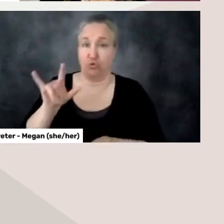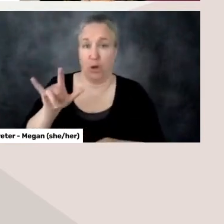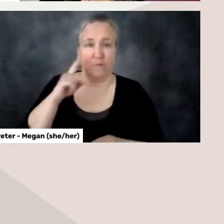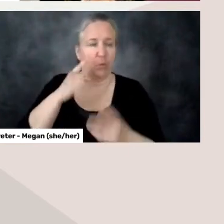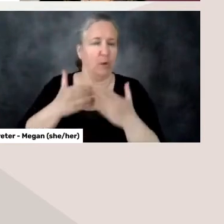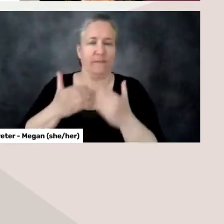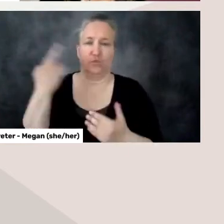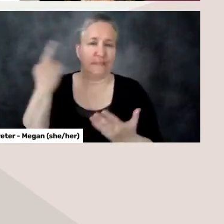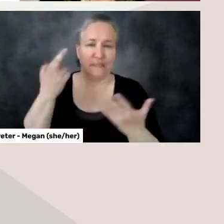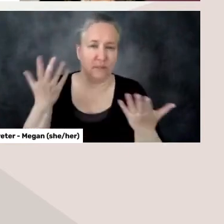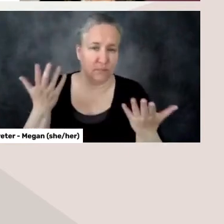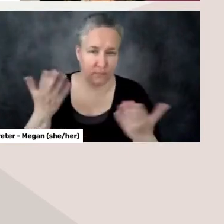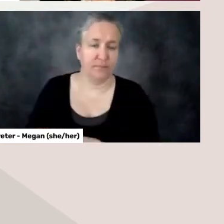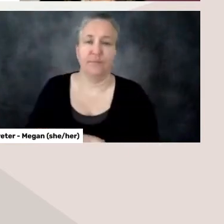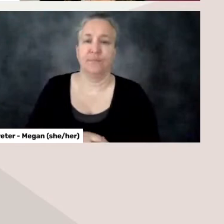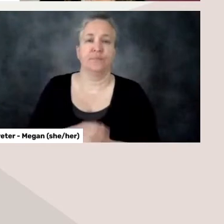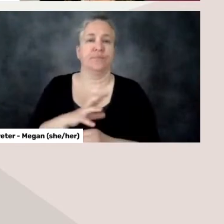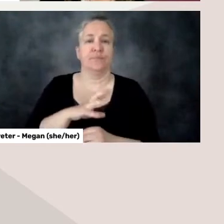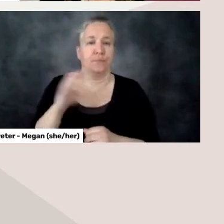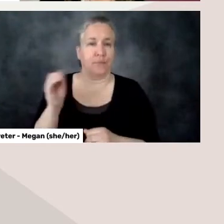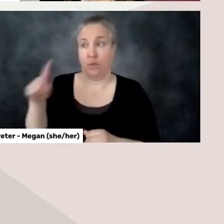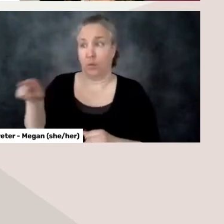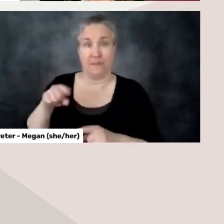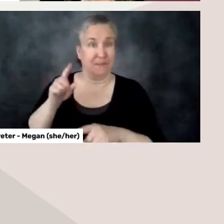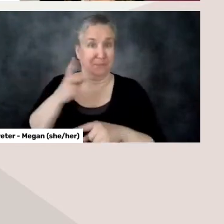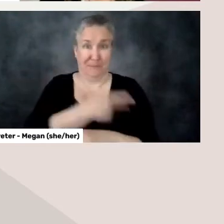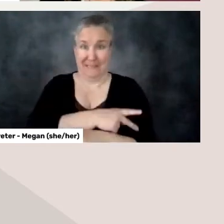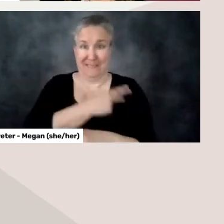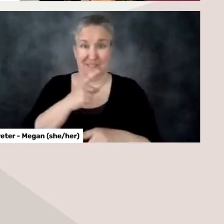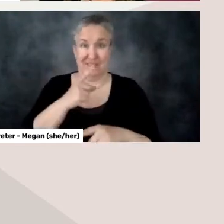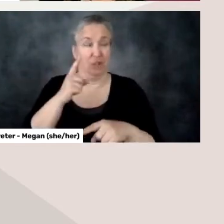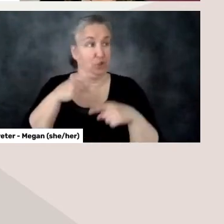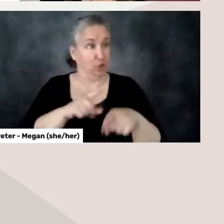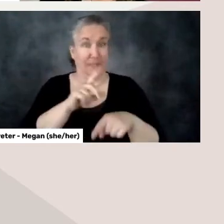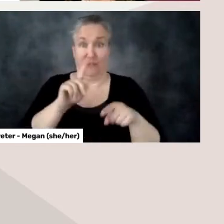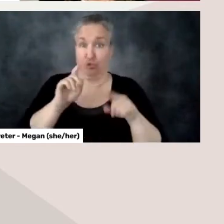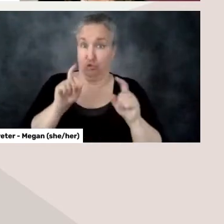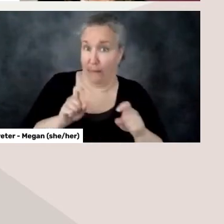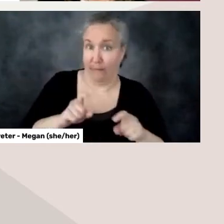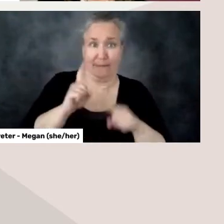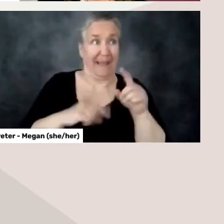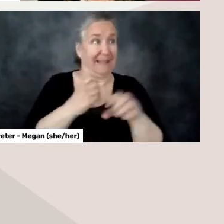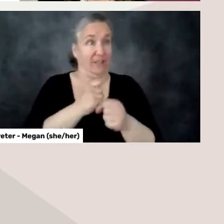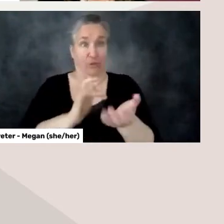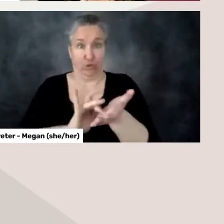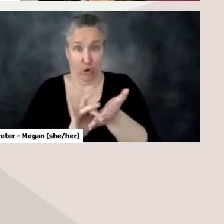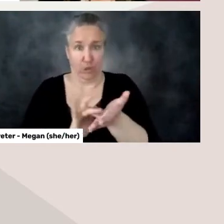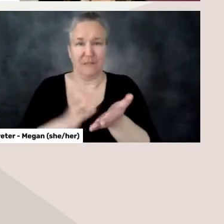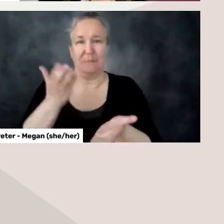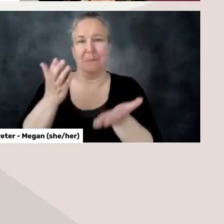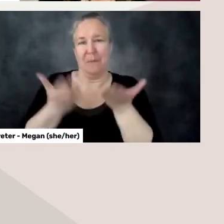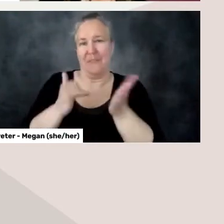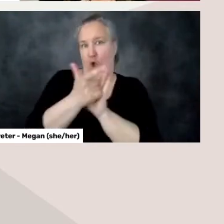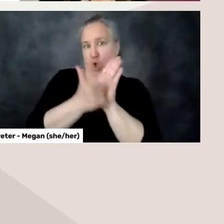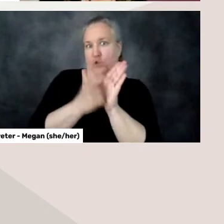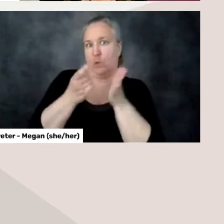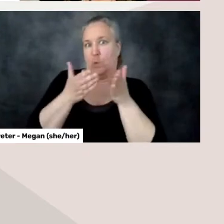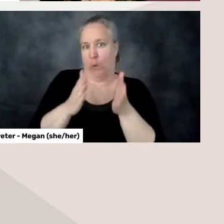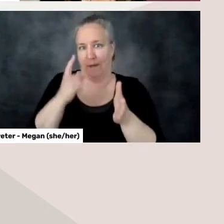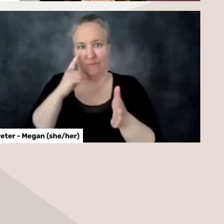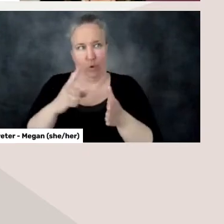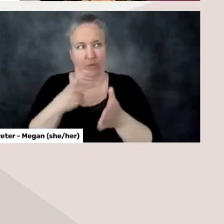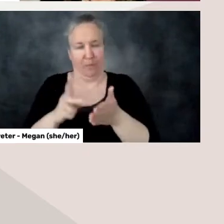reason, and those patients can't get the drug on the trial, and that might be a way for the patient to get the drug as